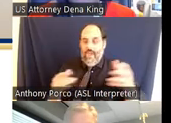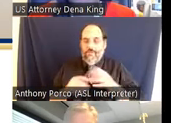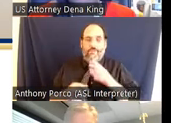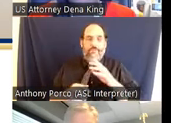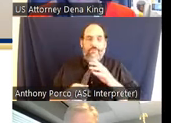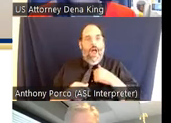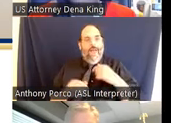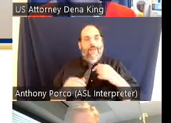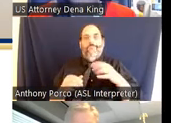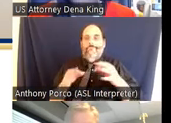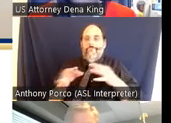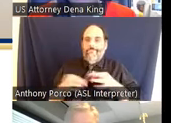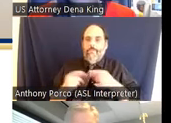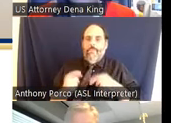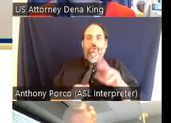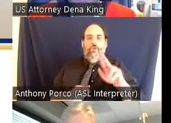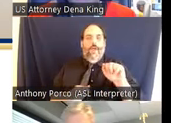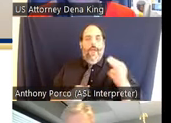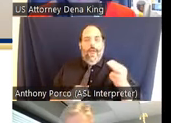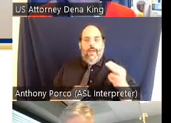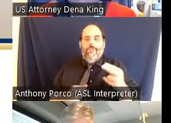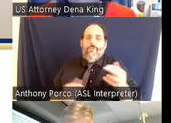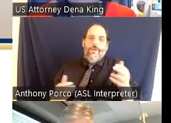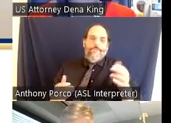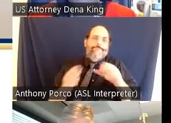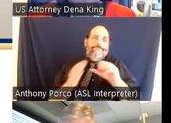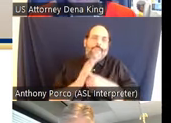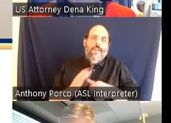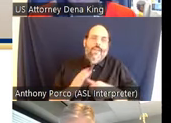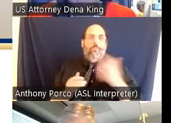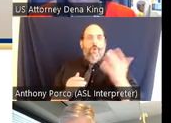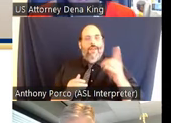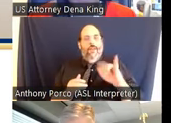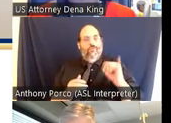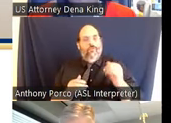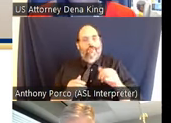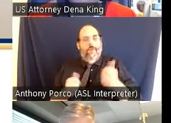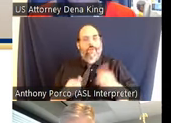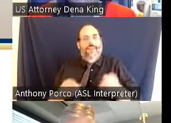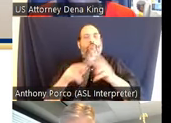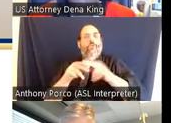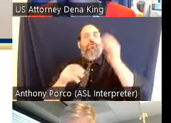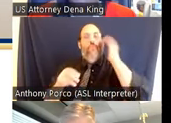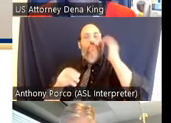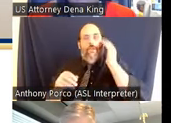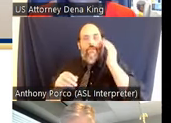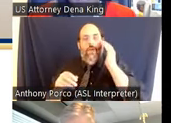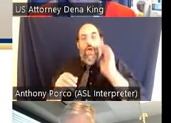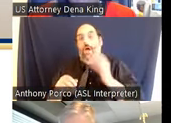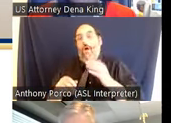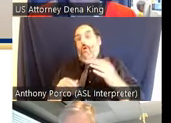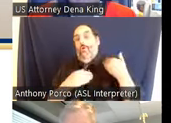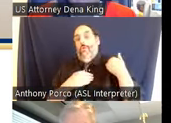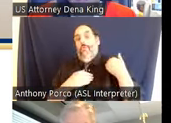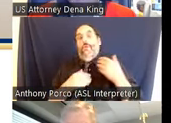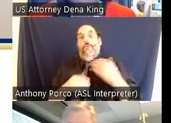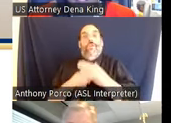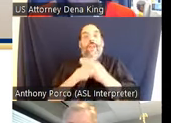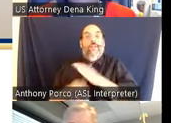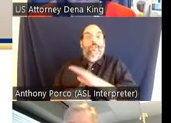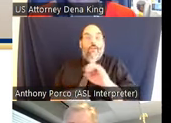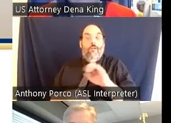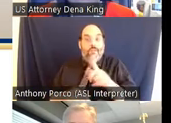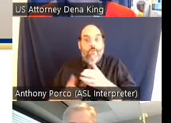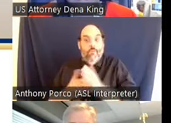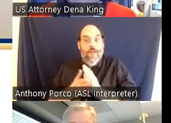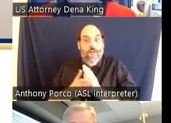and the department's efforts to raise awareness and incident reporting, our role in protecting civil rights and combating hate